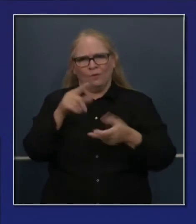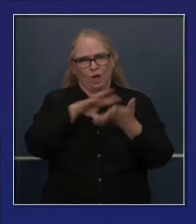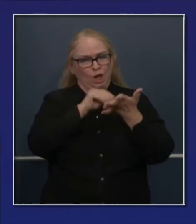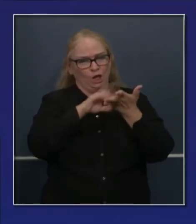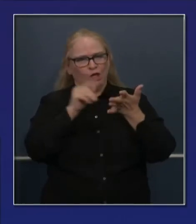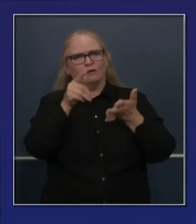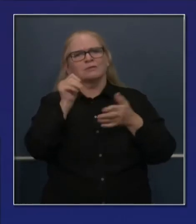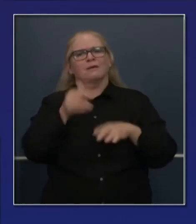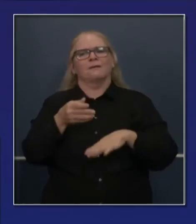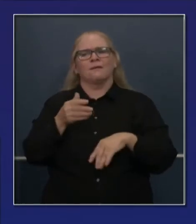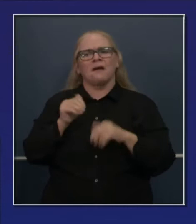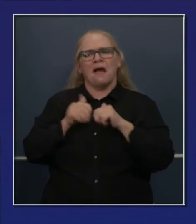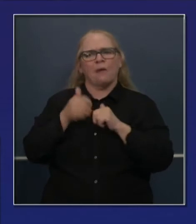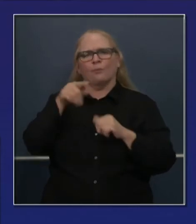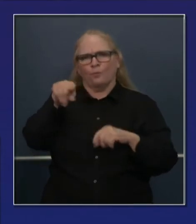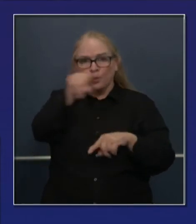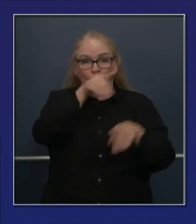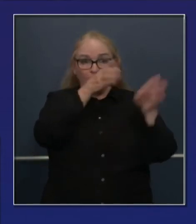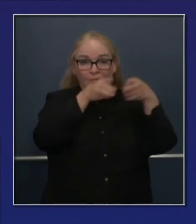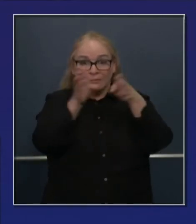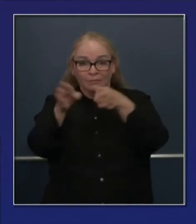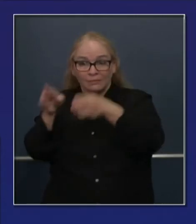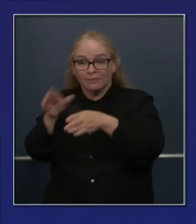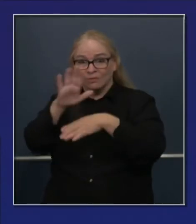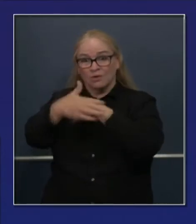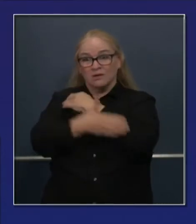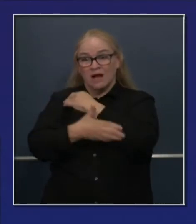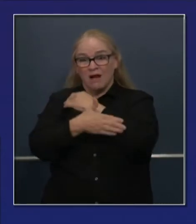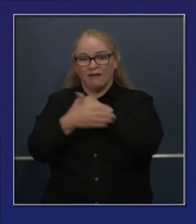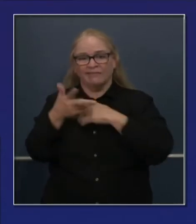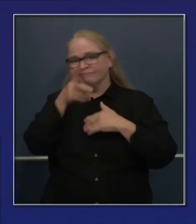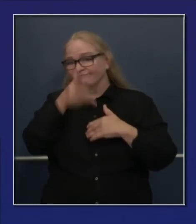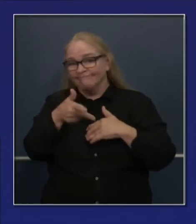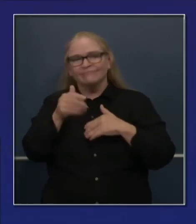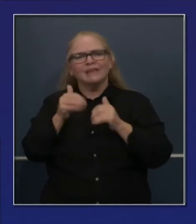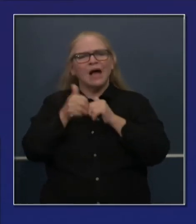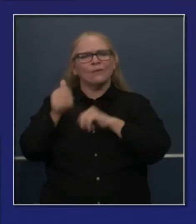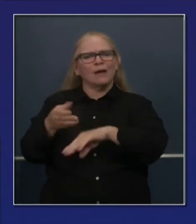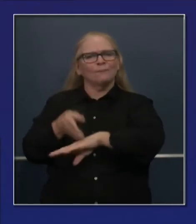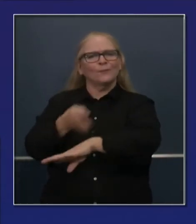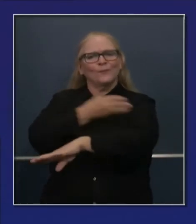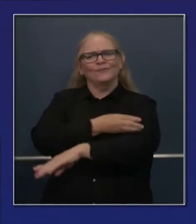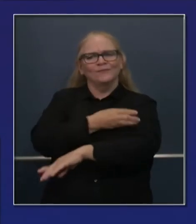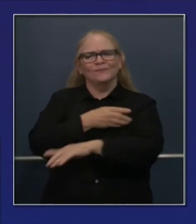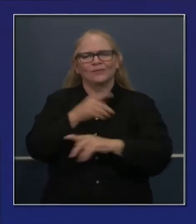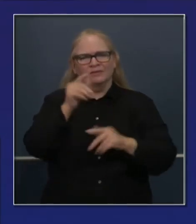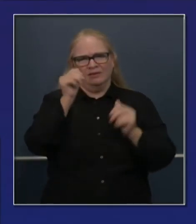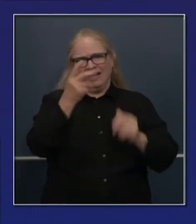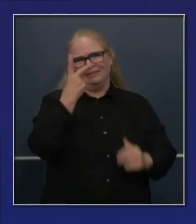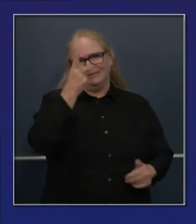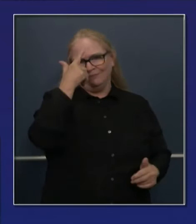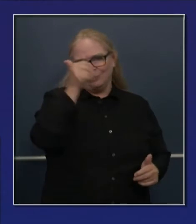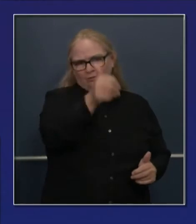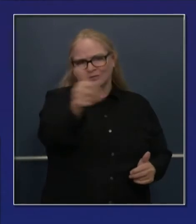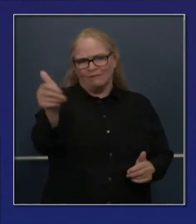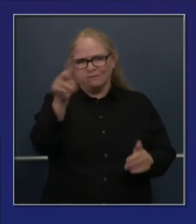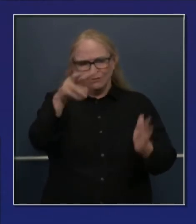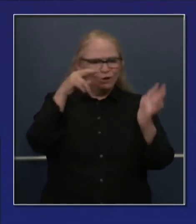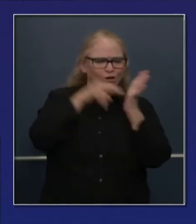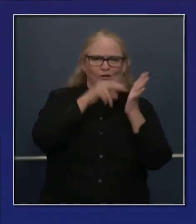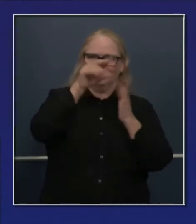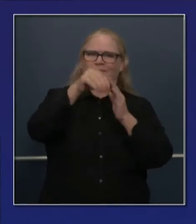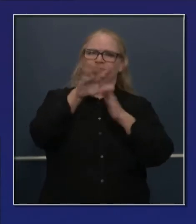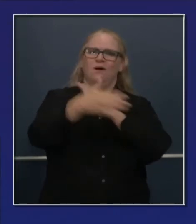exactly how your county is doing and get a sense of the prospects based on the trend lines, the encouraging trend lines on